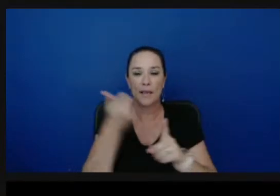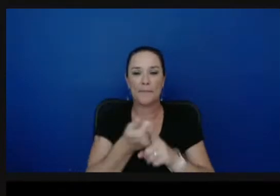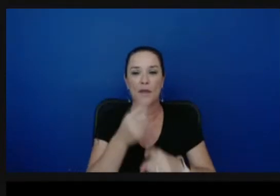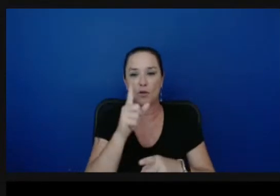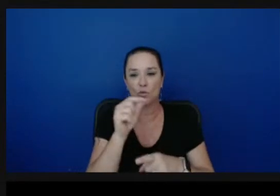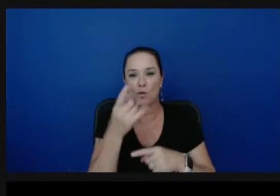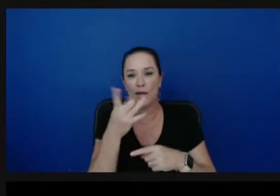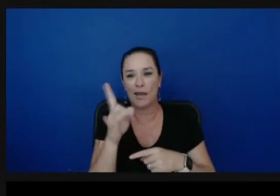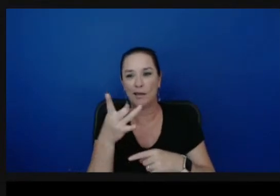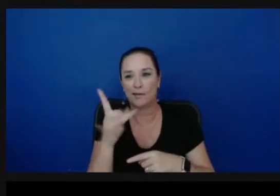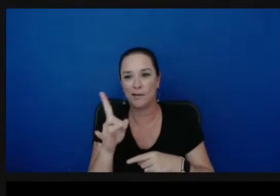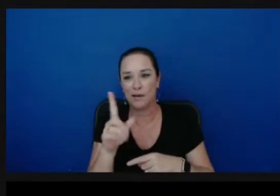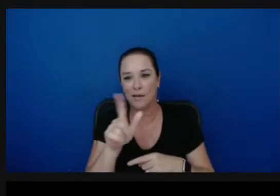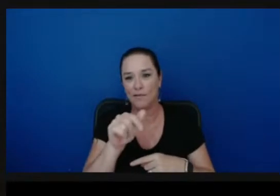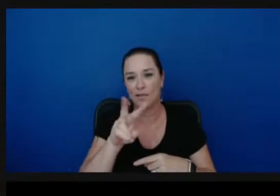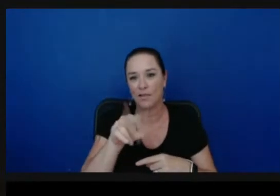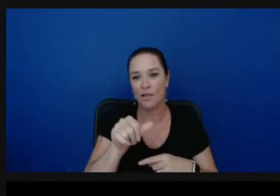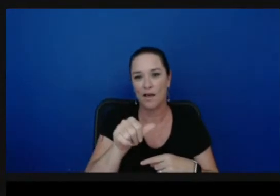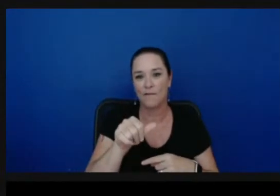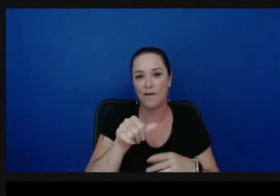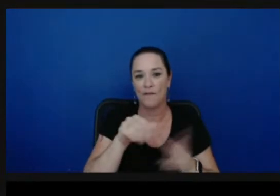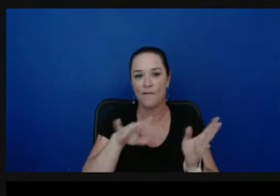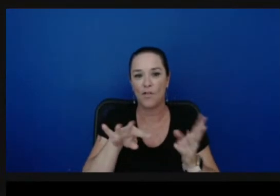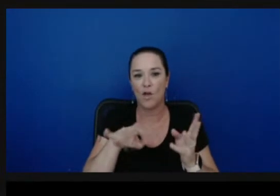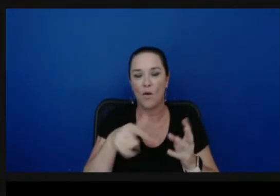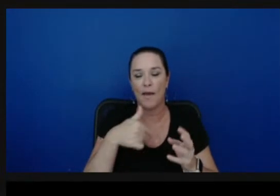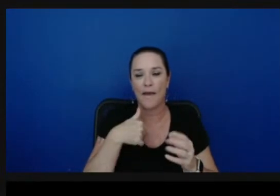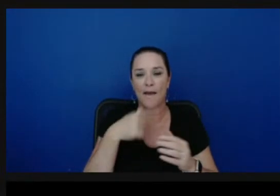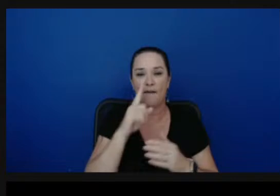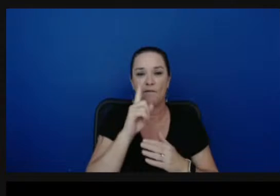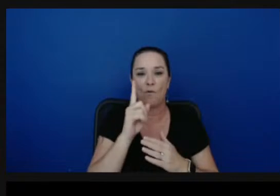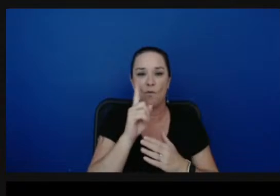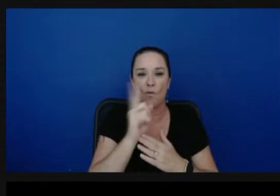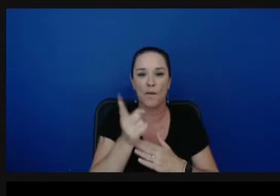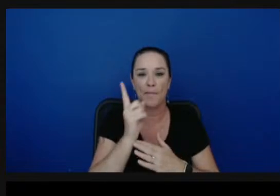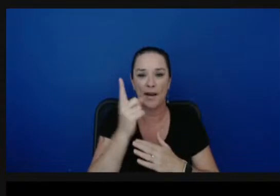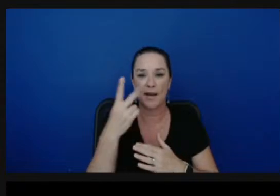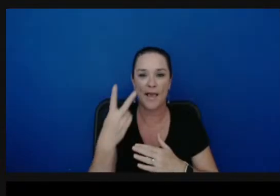flows, I thought we could watch this short 1.5-minute video